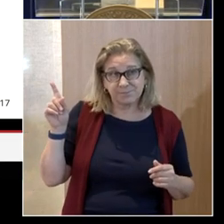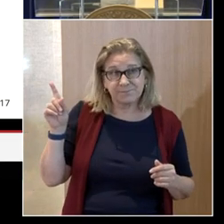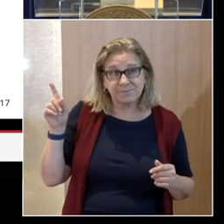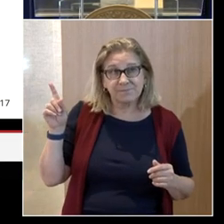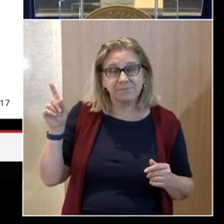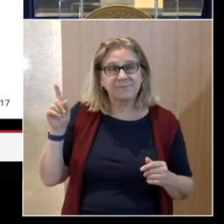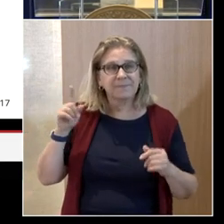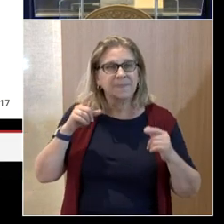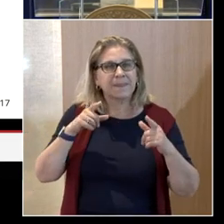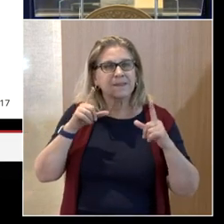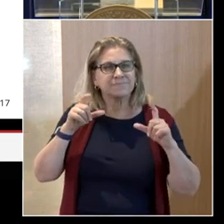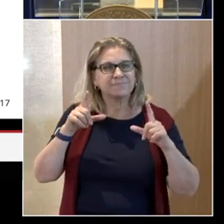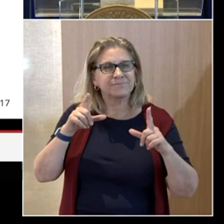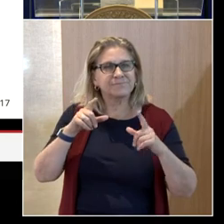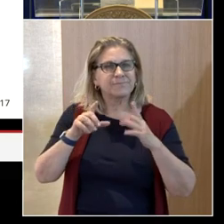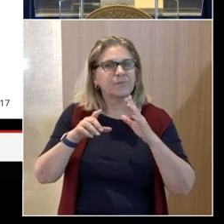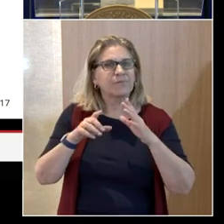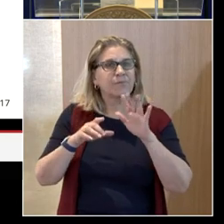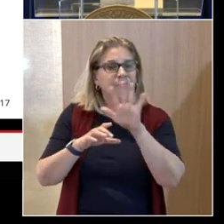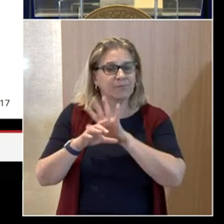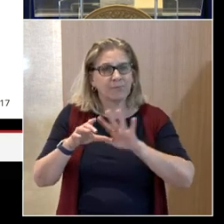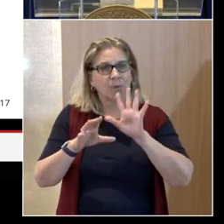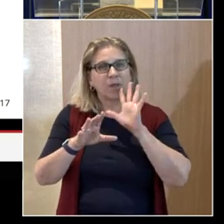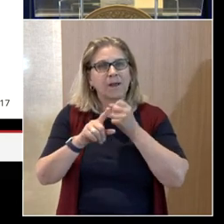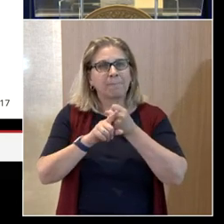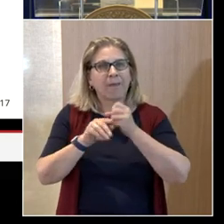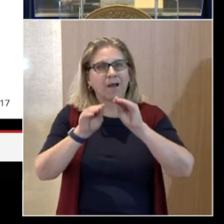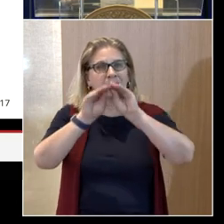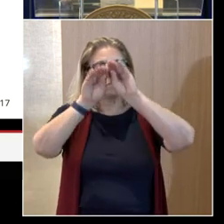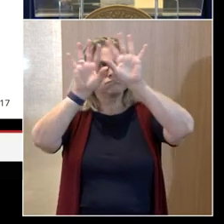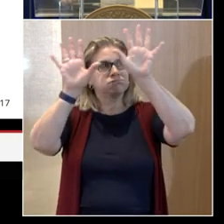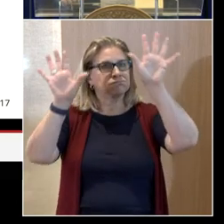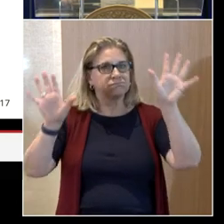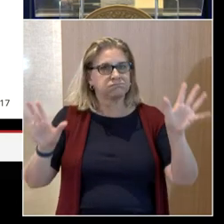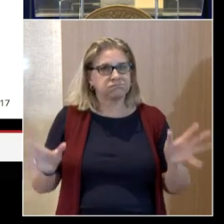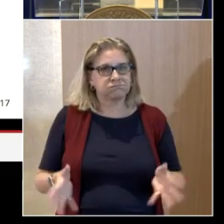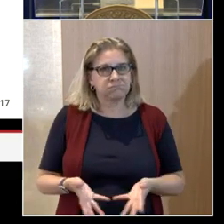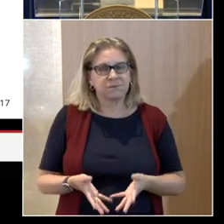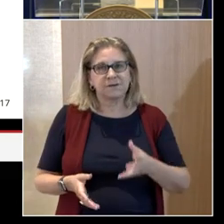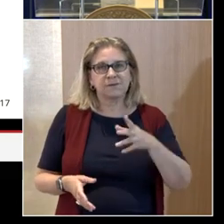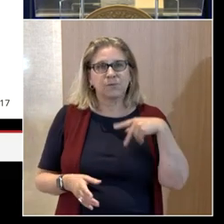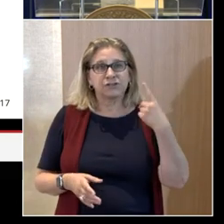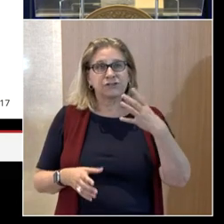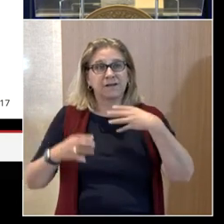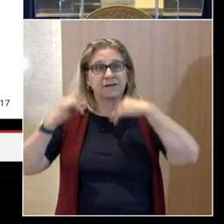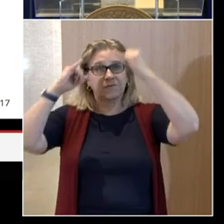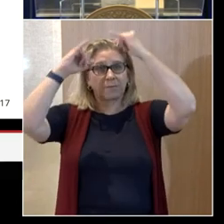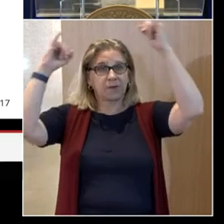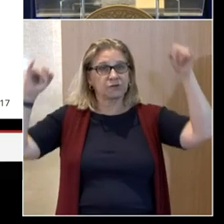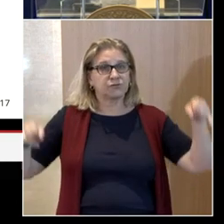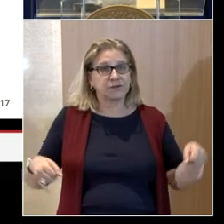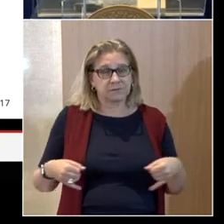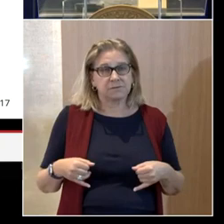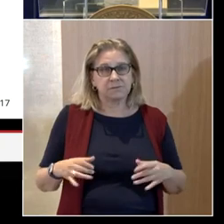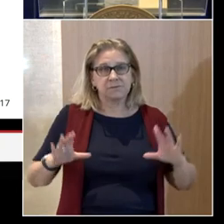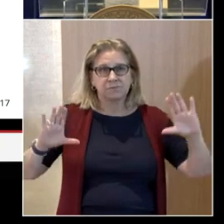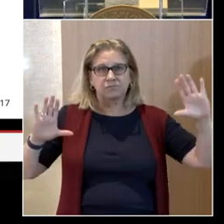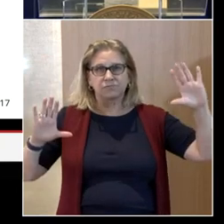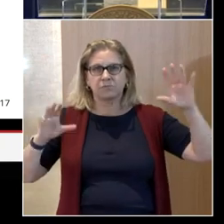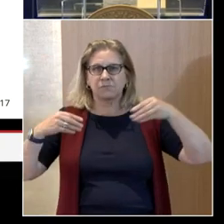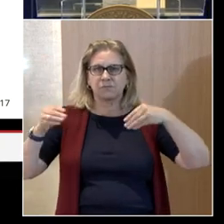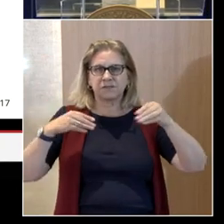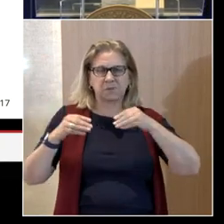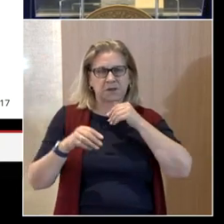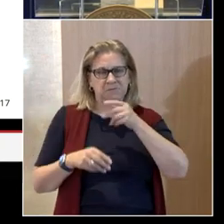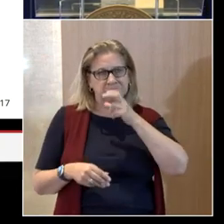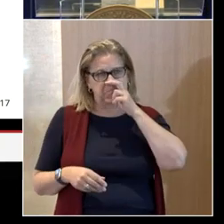particular area. We have to draw a line somewhere, but they don't have to be hard boundaries. So this is what we're using. If you're interested, we have sticky notes